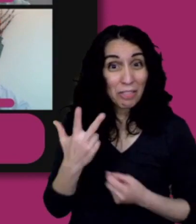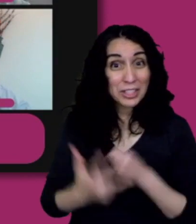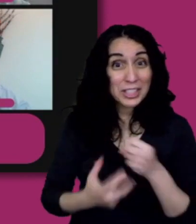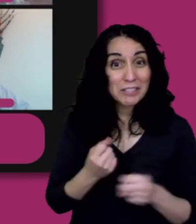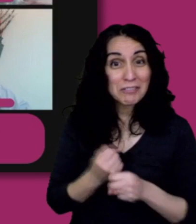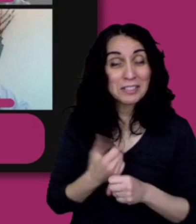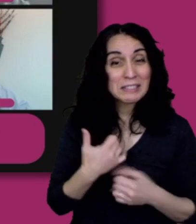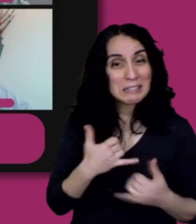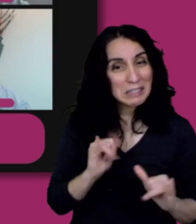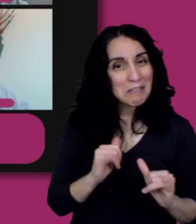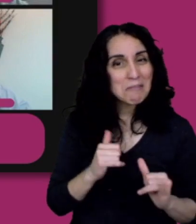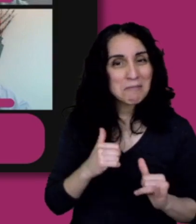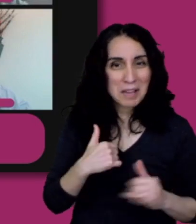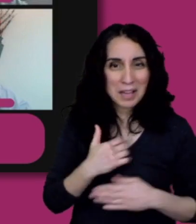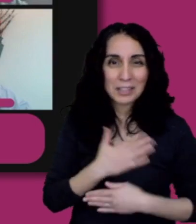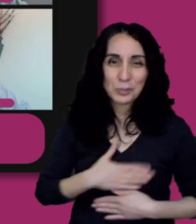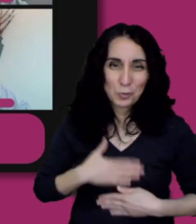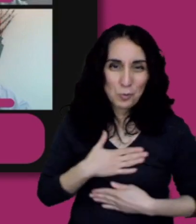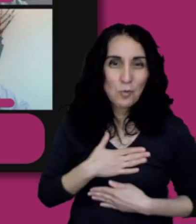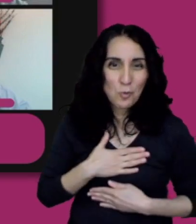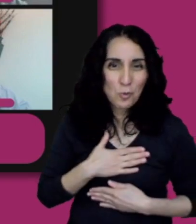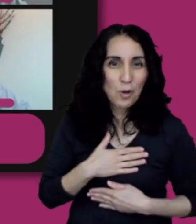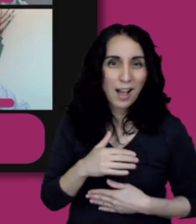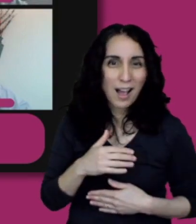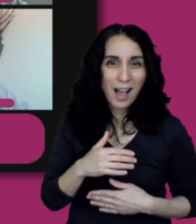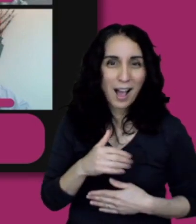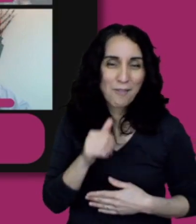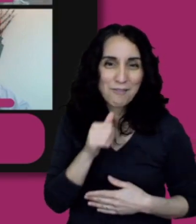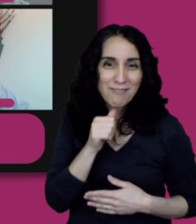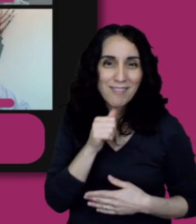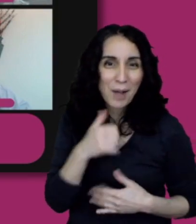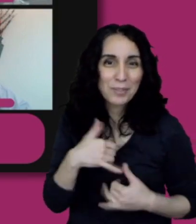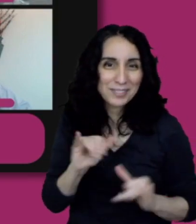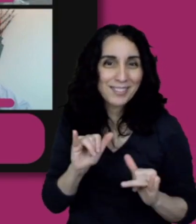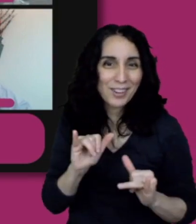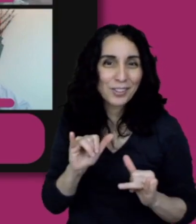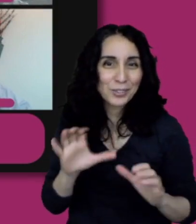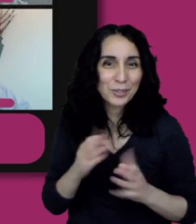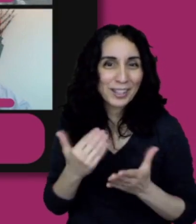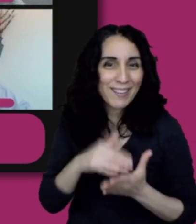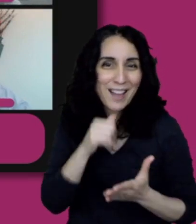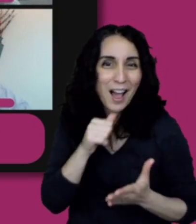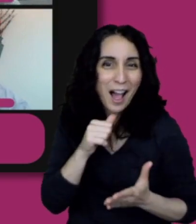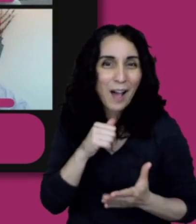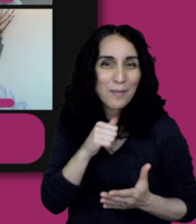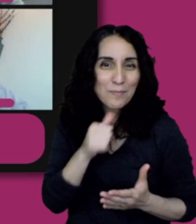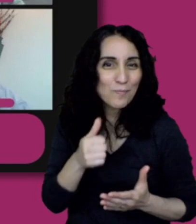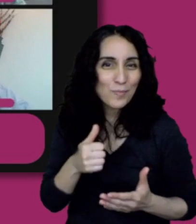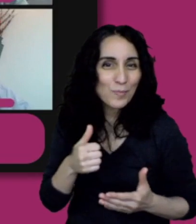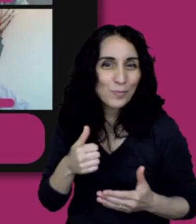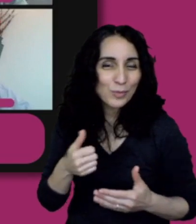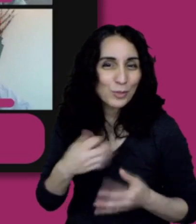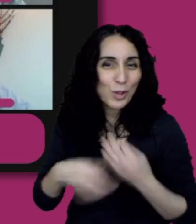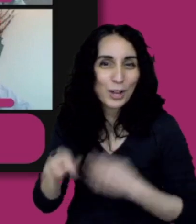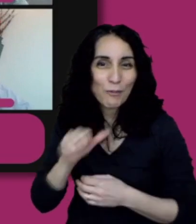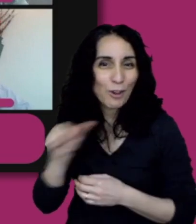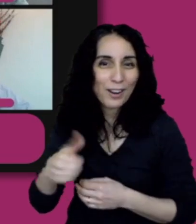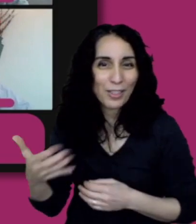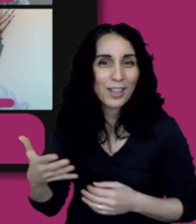enjoyed, wouldn't have traded the past 3 years, going on this very crazy journey,